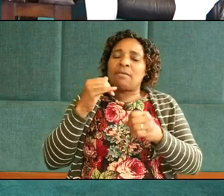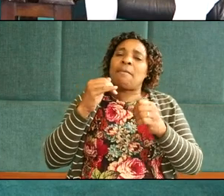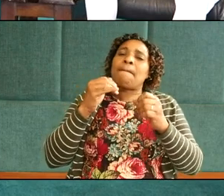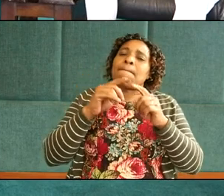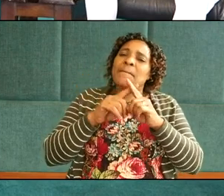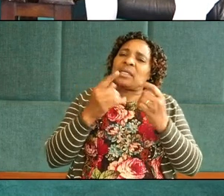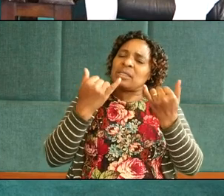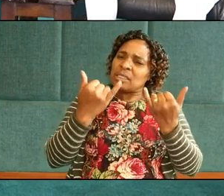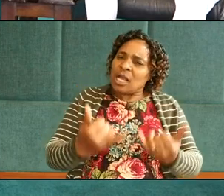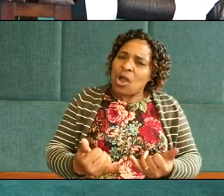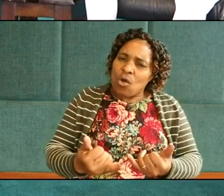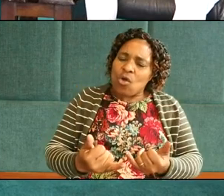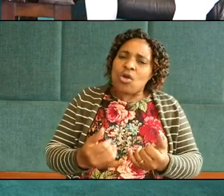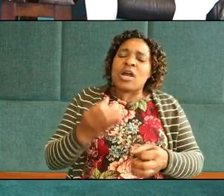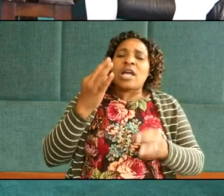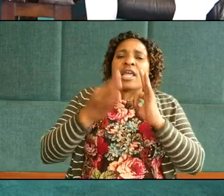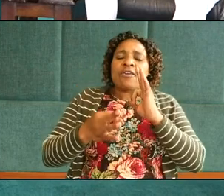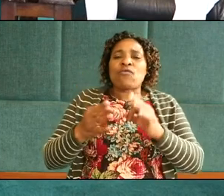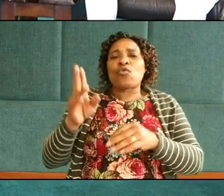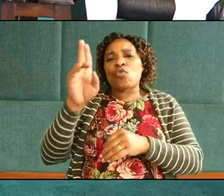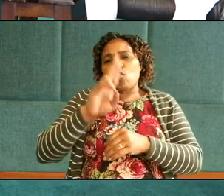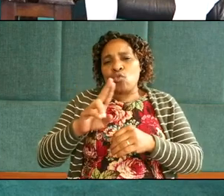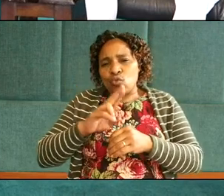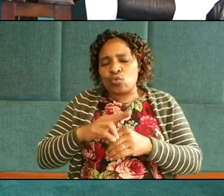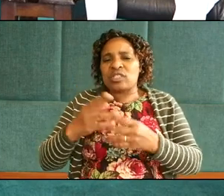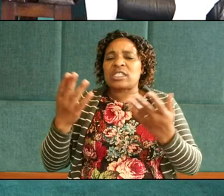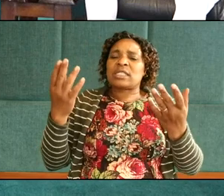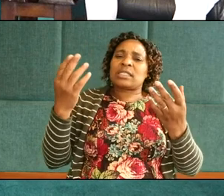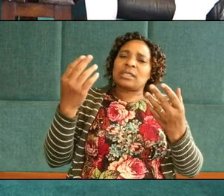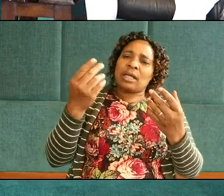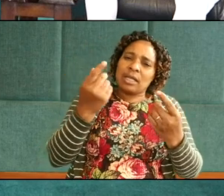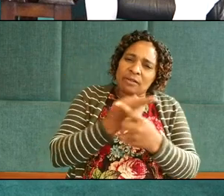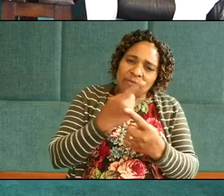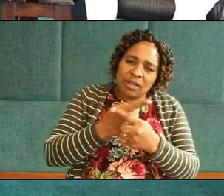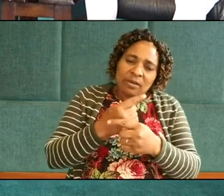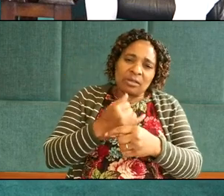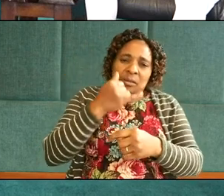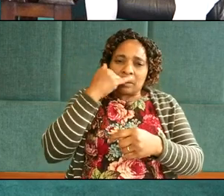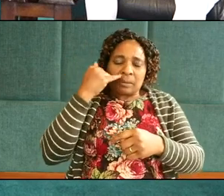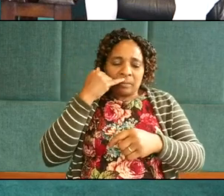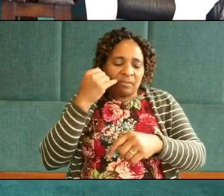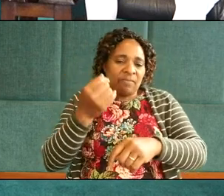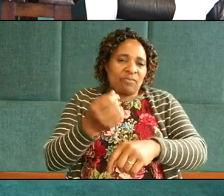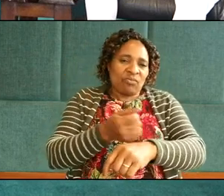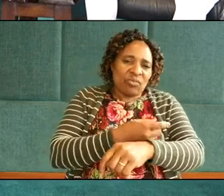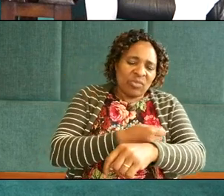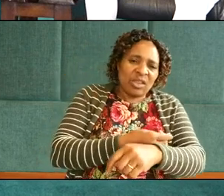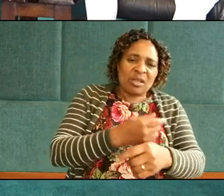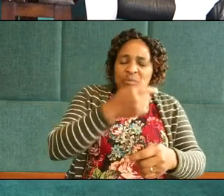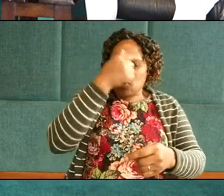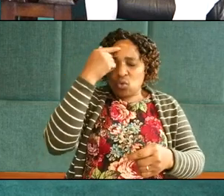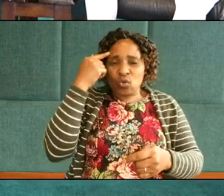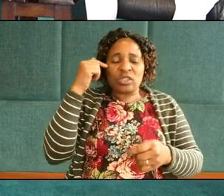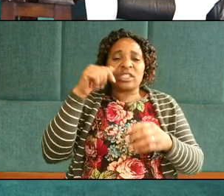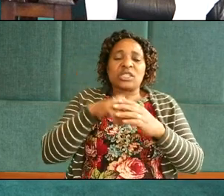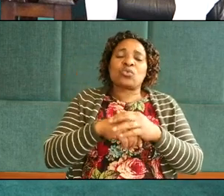But is it prudent? Should we use cocaine or caffeine or nicotine because it's prudent, or tobacco because it's legal?